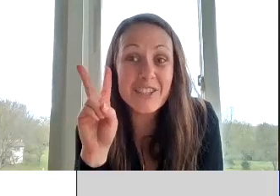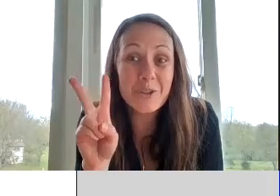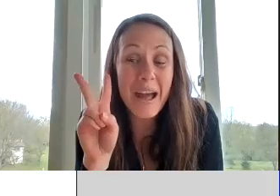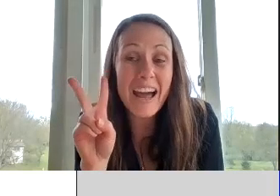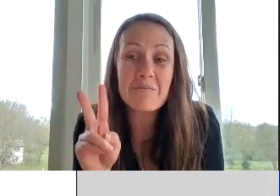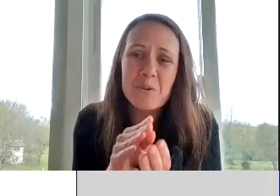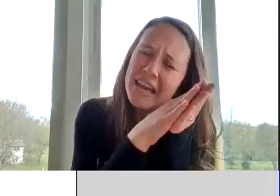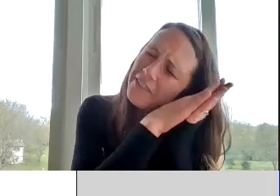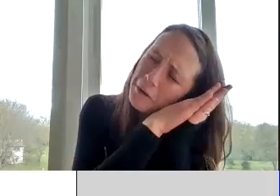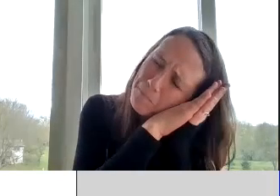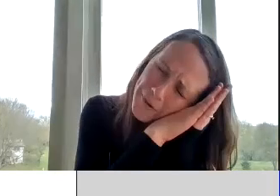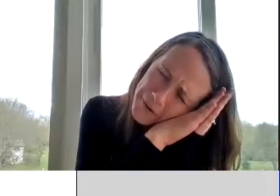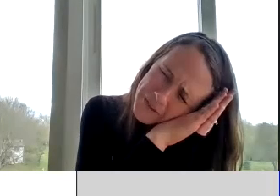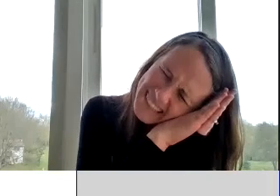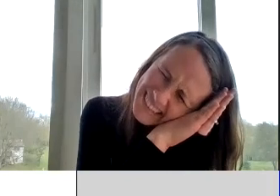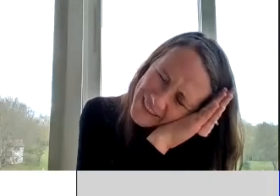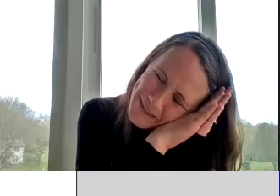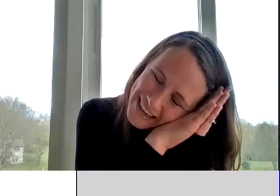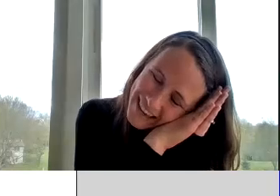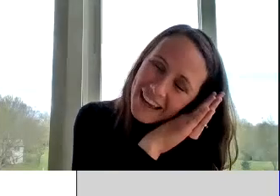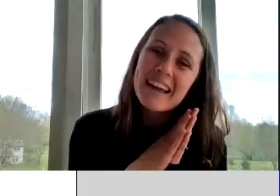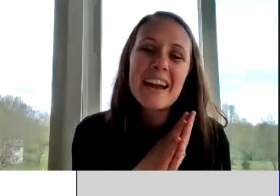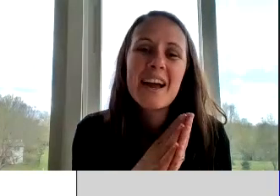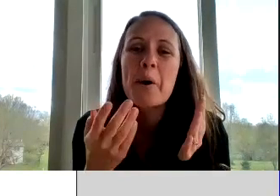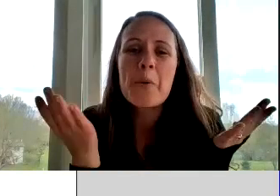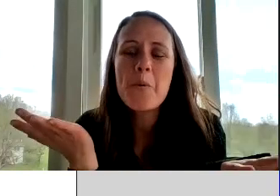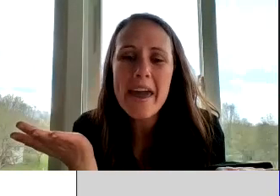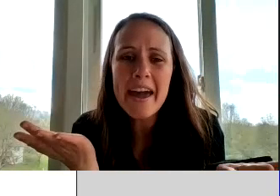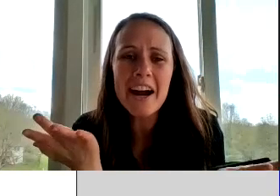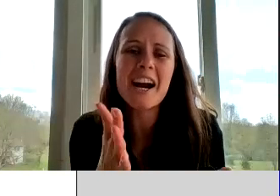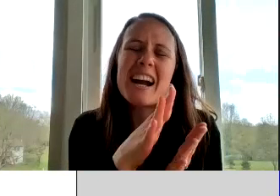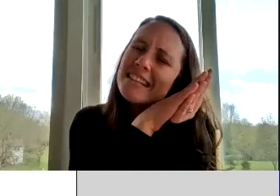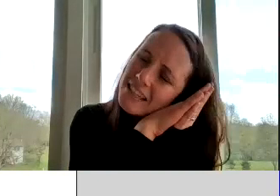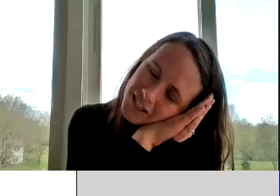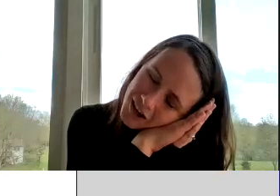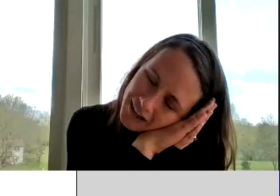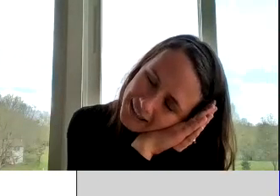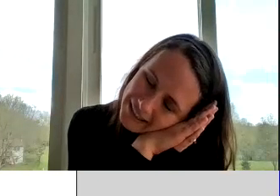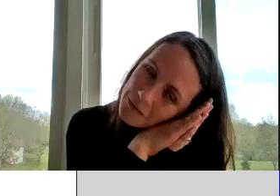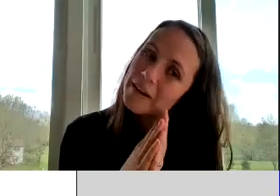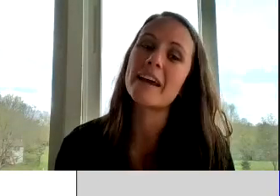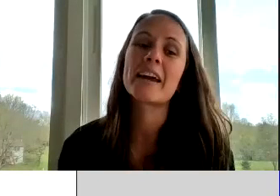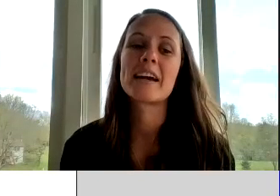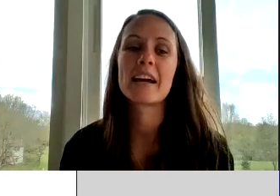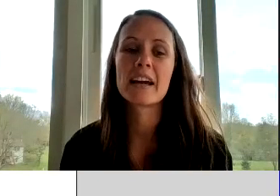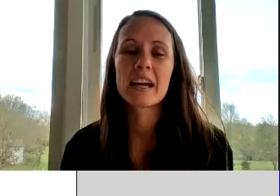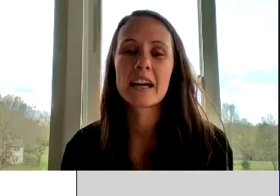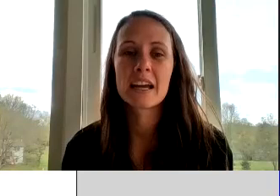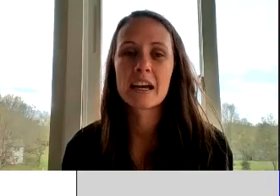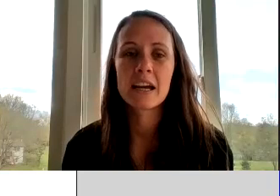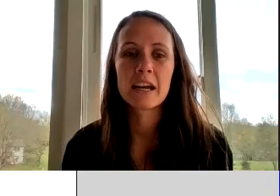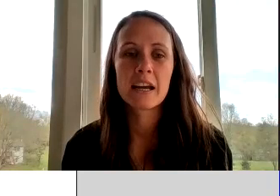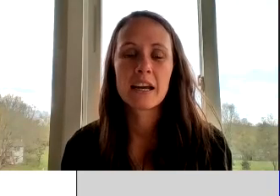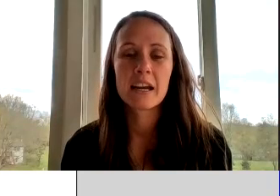I see two animals and they're both sleeping. Where is the dog sleeping?